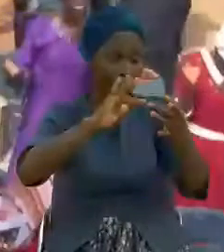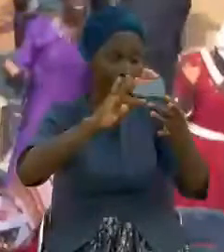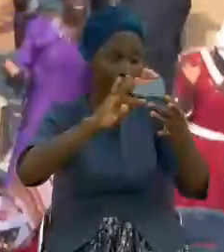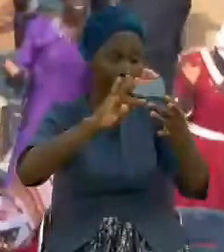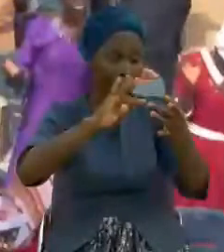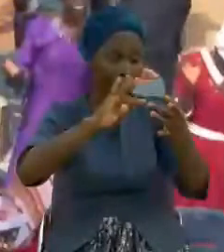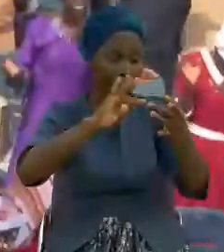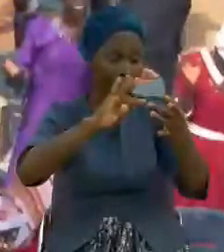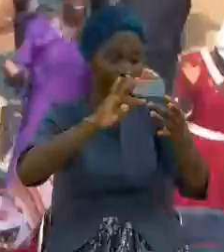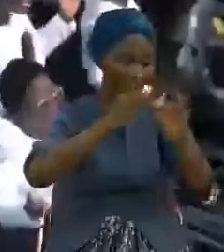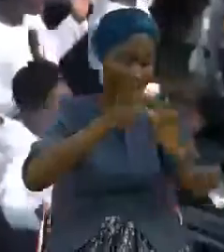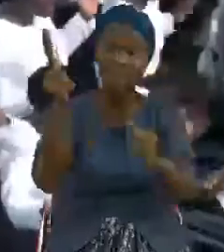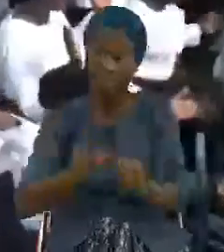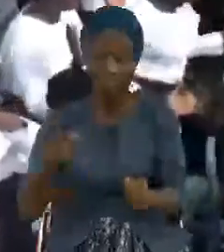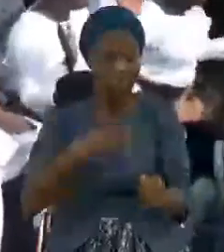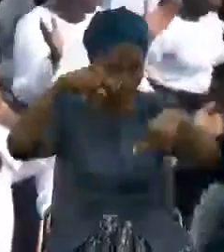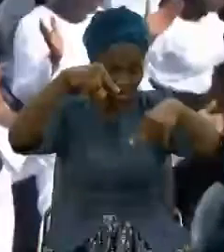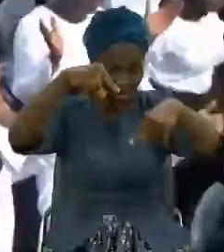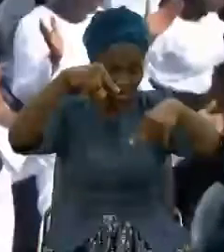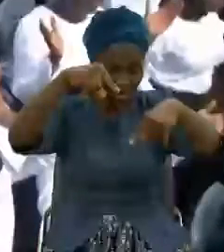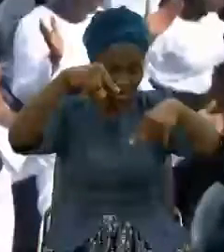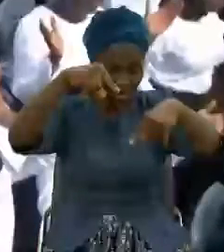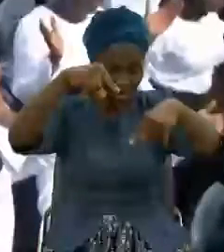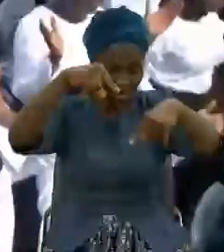in Jesus' name.